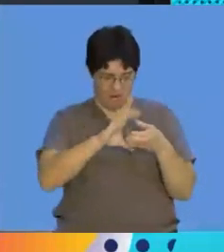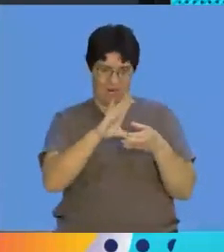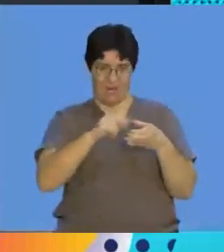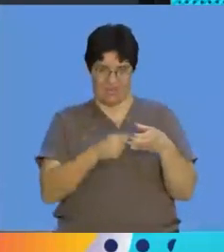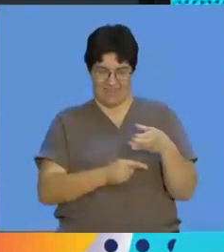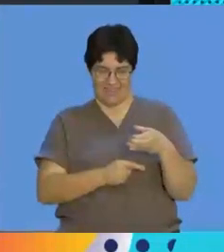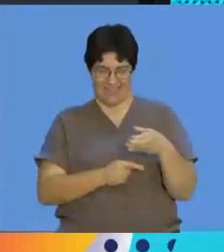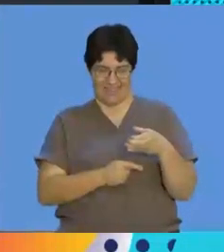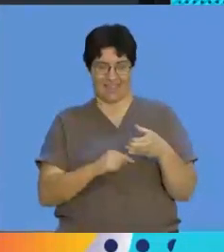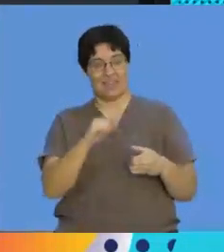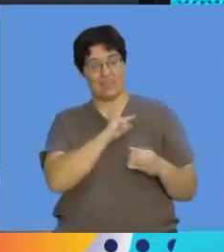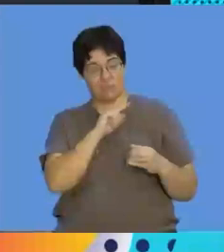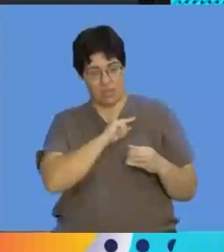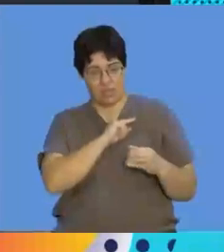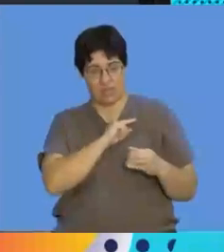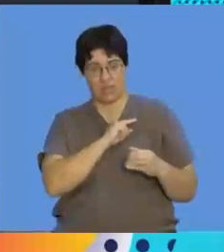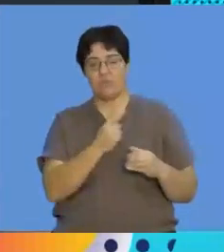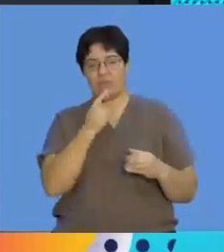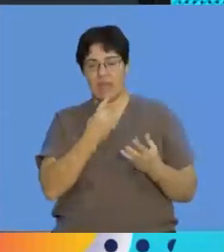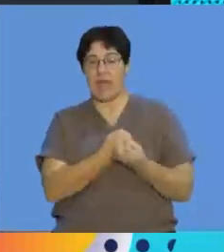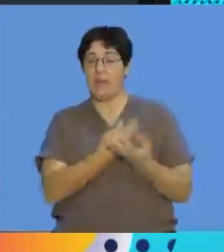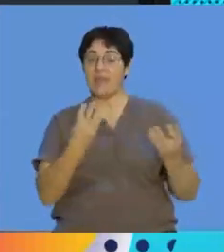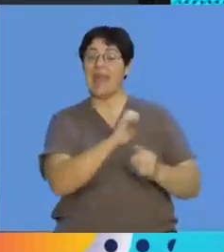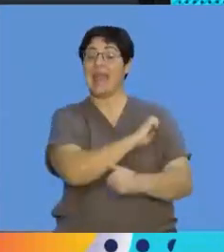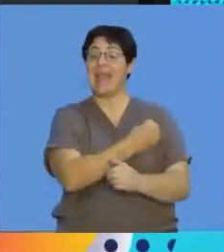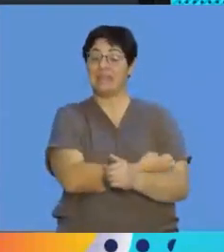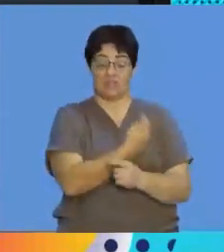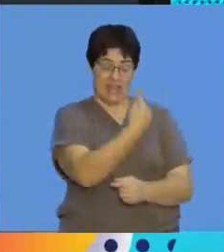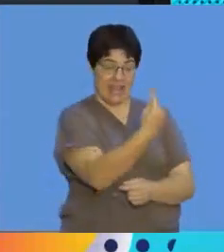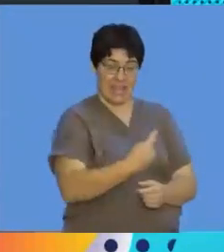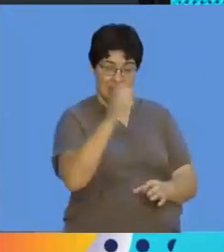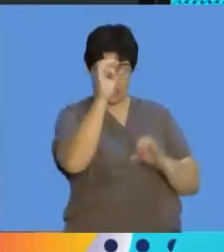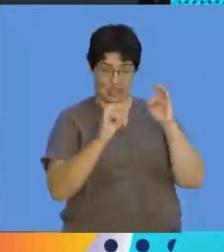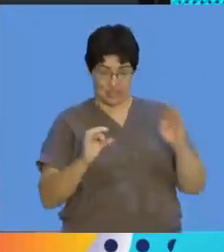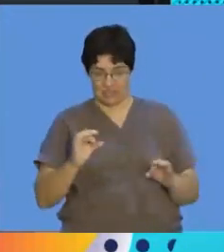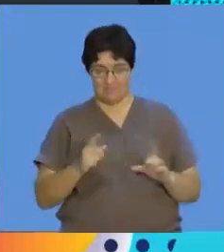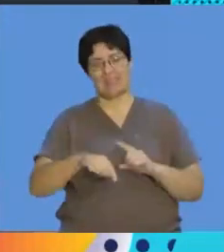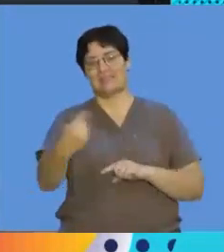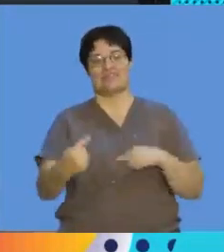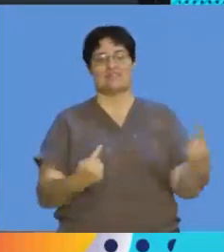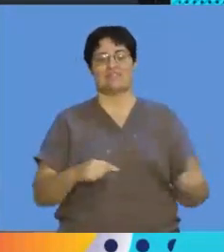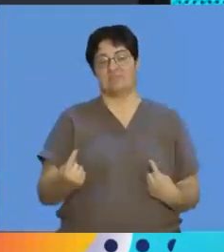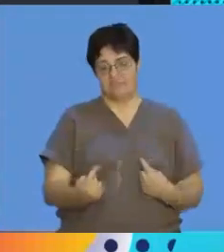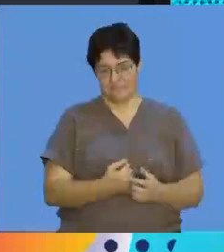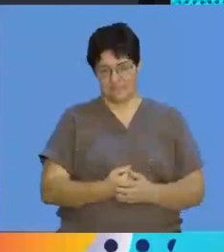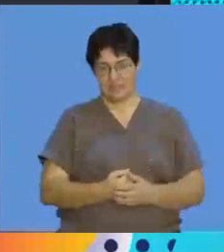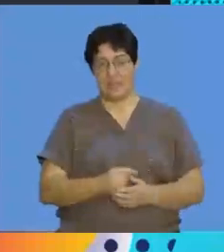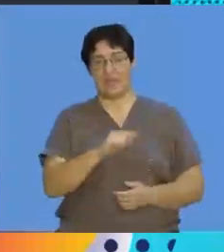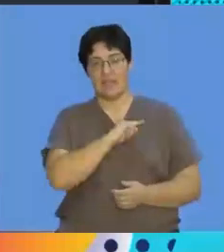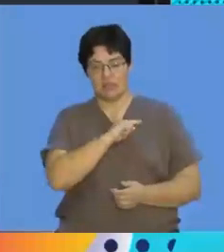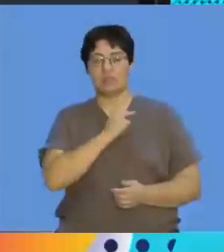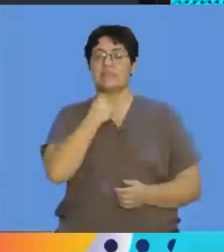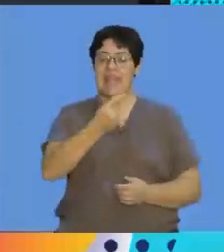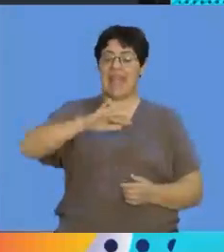saying that the amount of energy that each one of them carries is actually not the same. Hence, we talk of the average